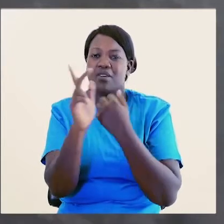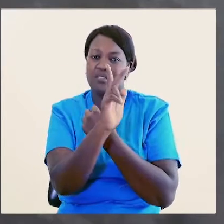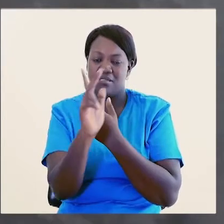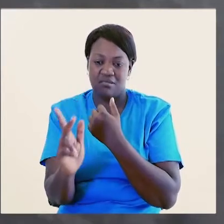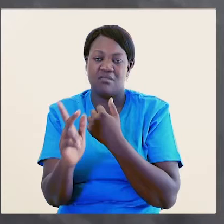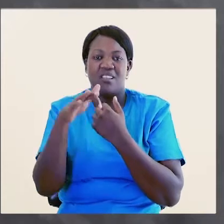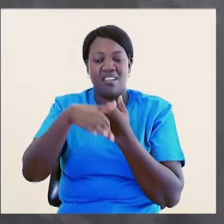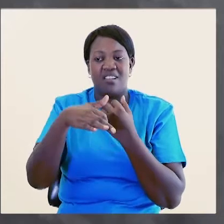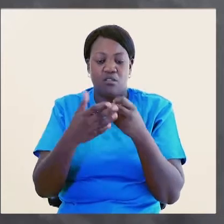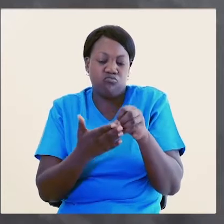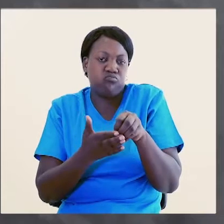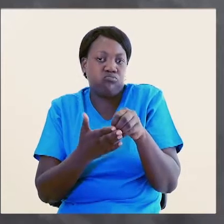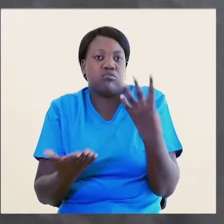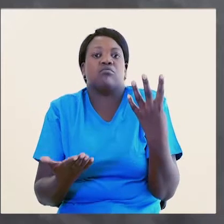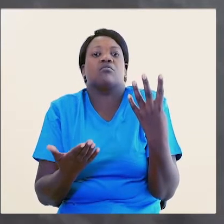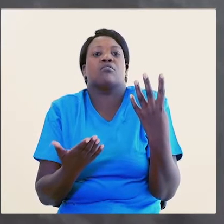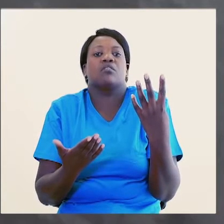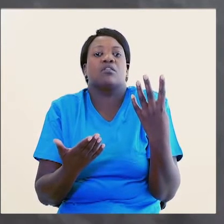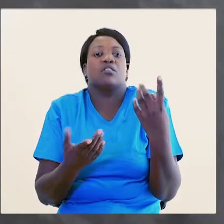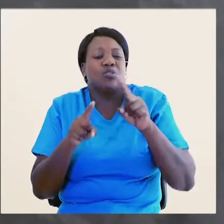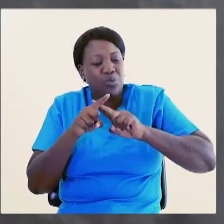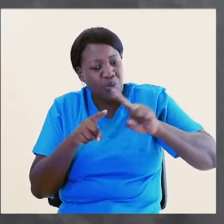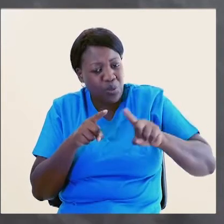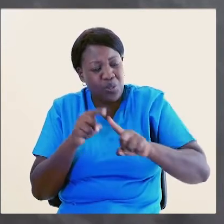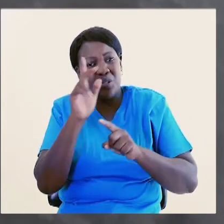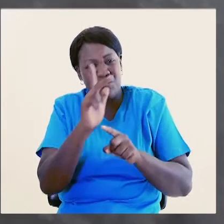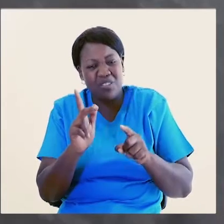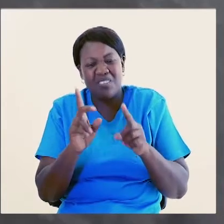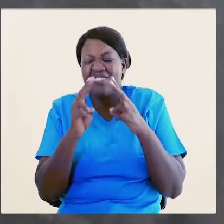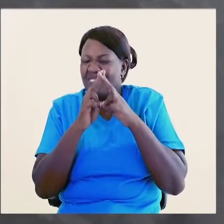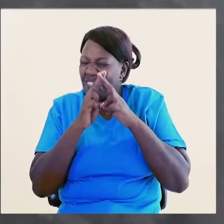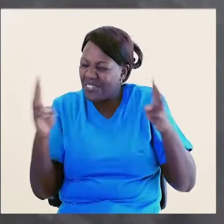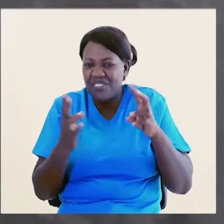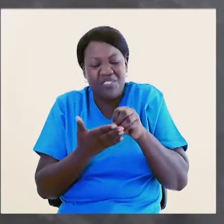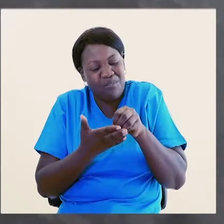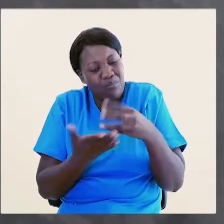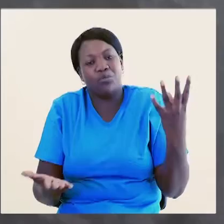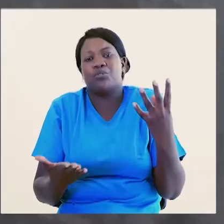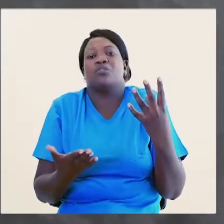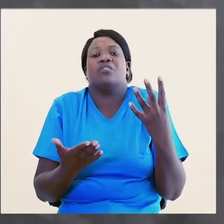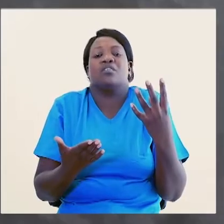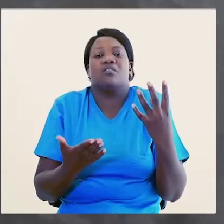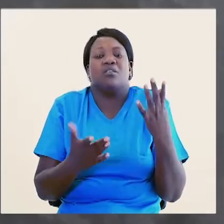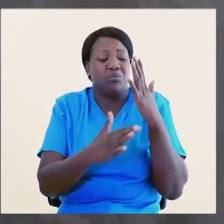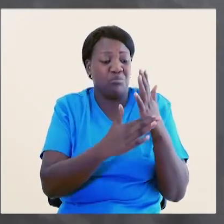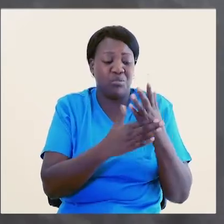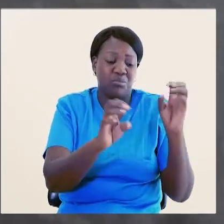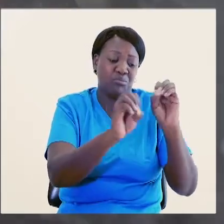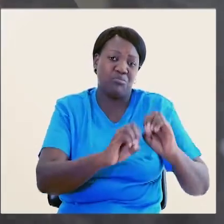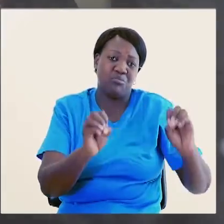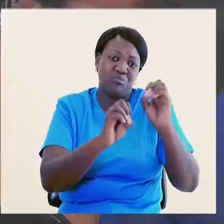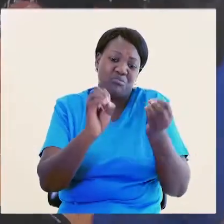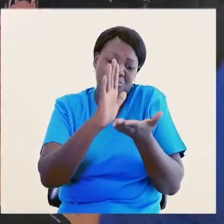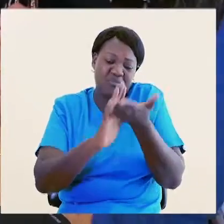Namibians still lived in poverty and a fast-growing number in extreme poverty. You know, the unemployment rate is still really